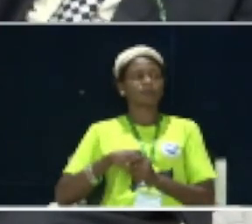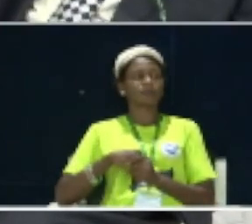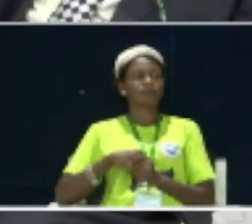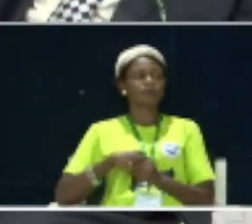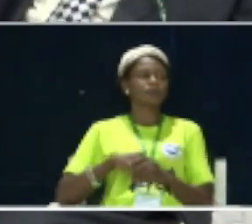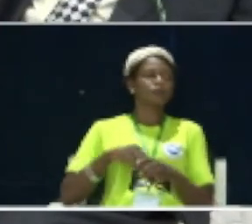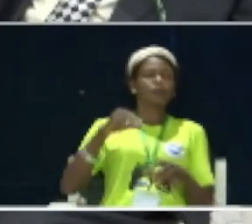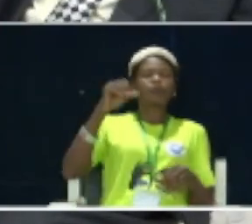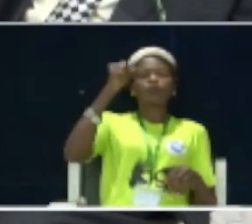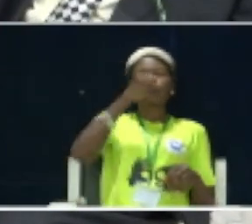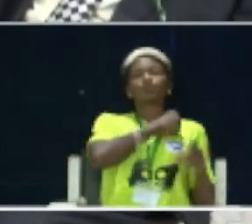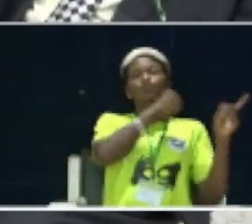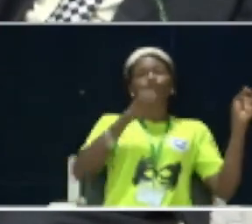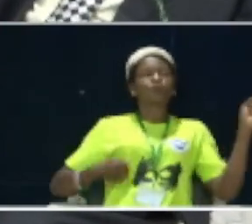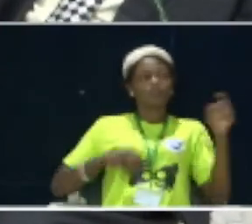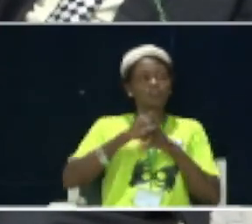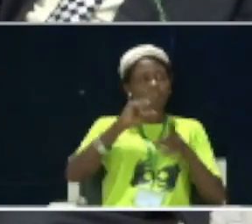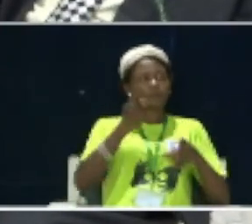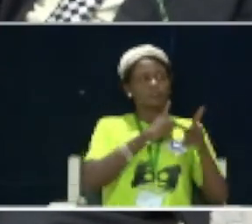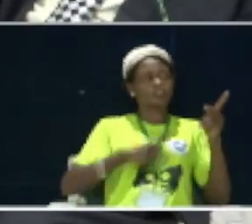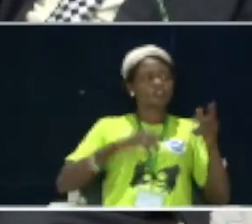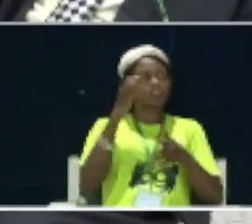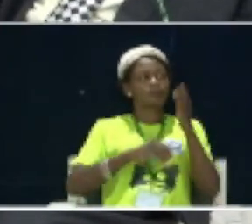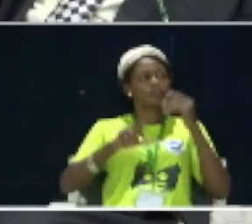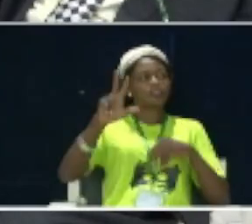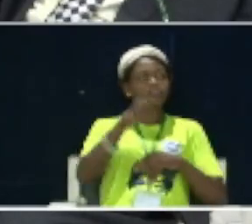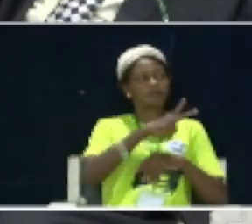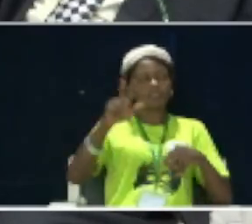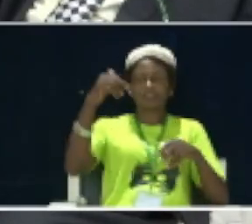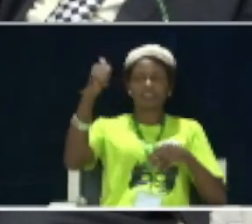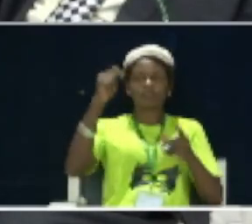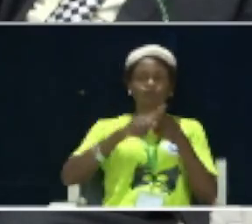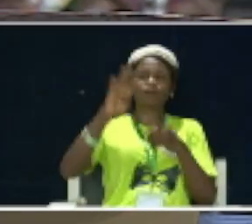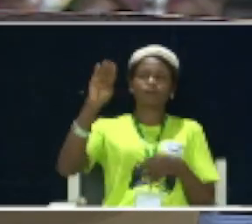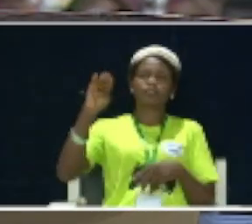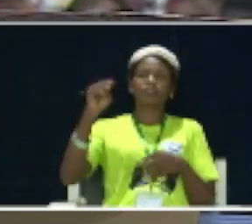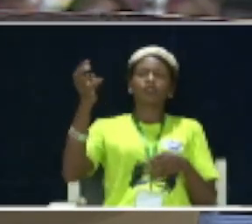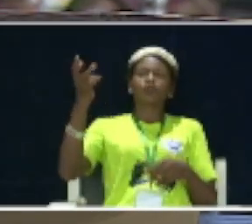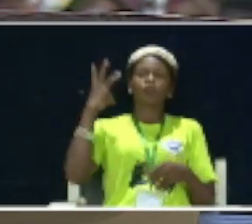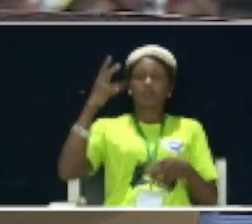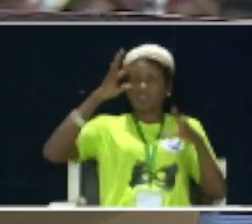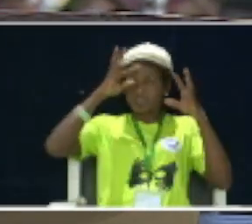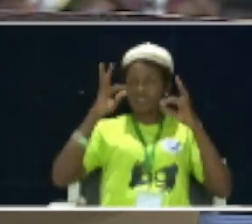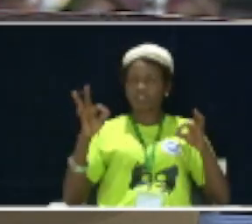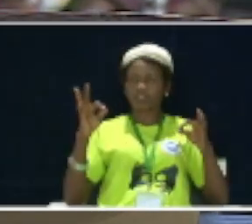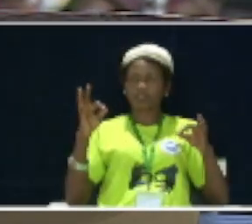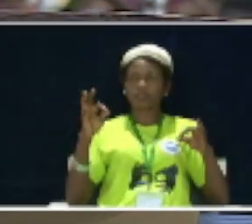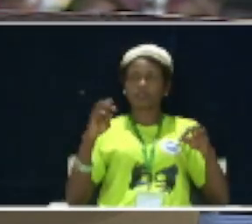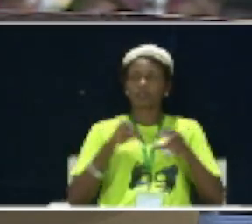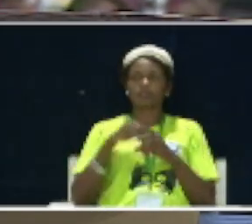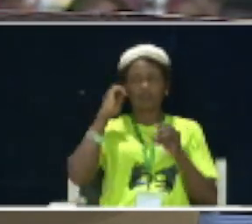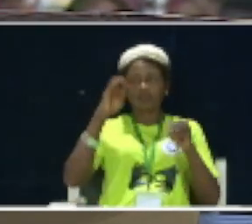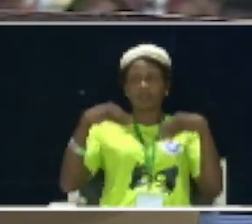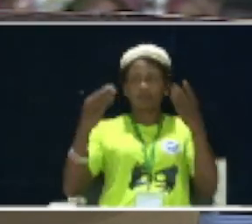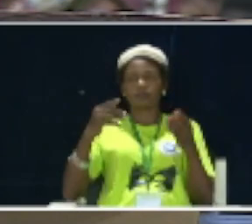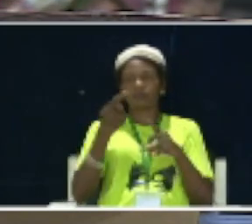Solomon in 1 Kings chapter 3 from verse 10 to 14 was intentional intentional in his giving.